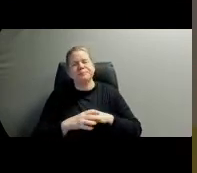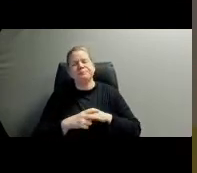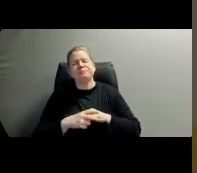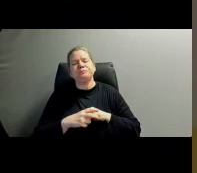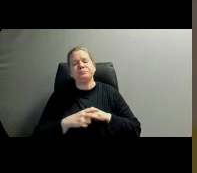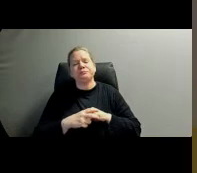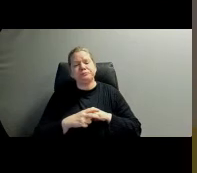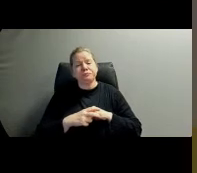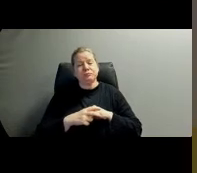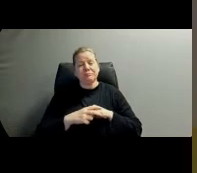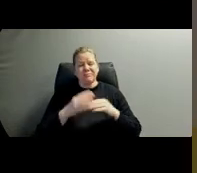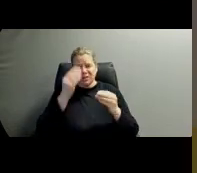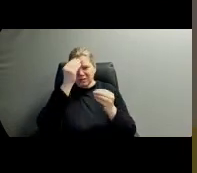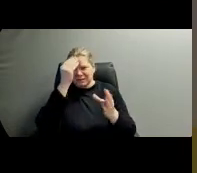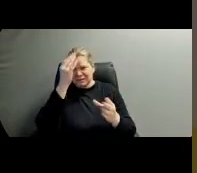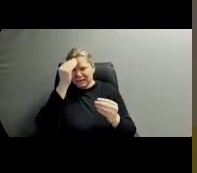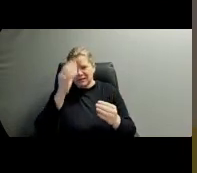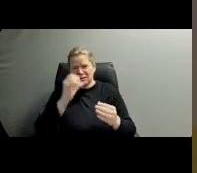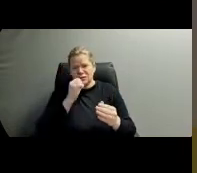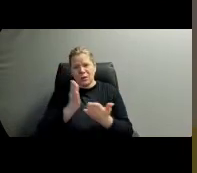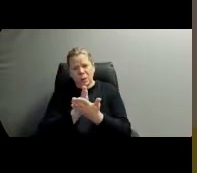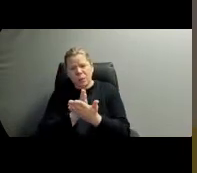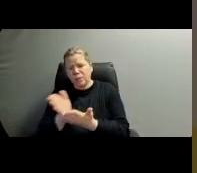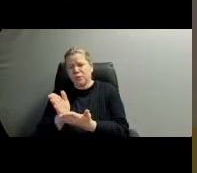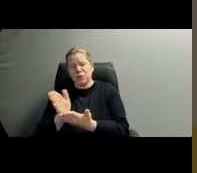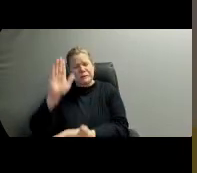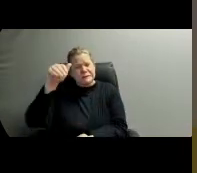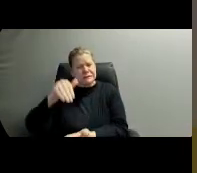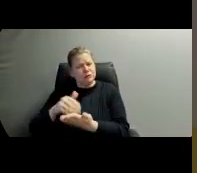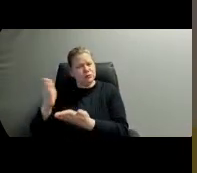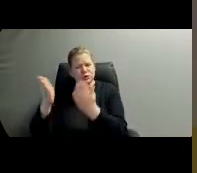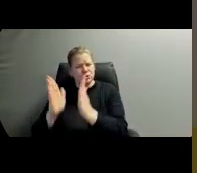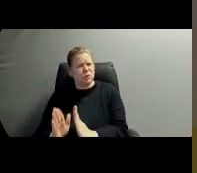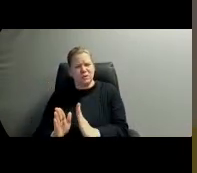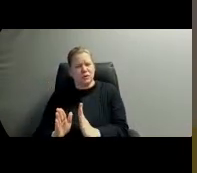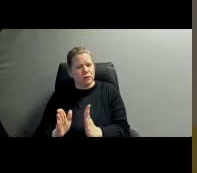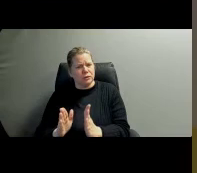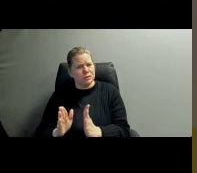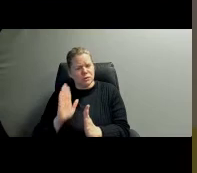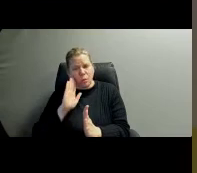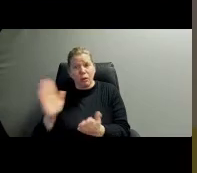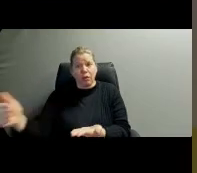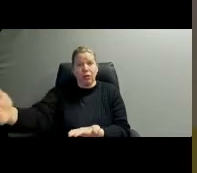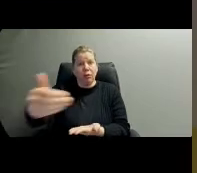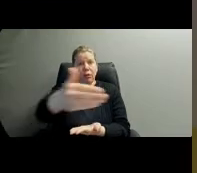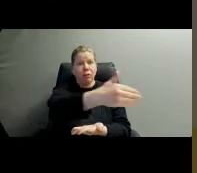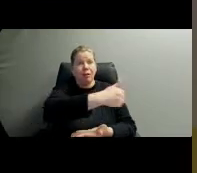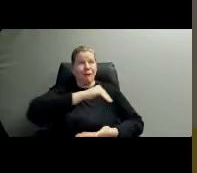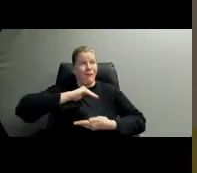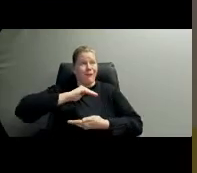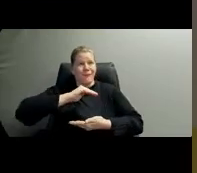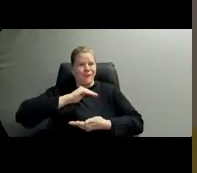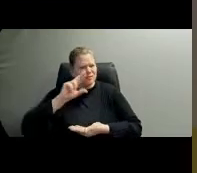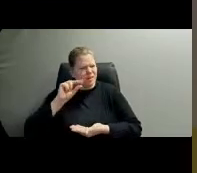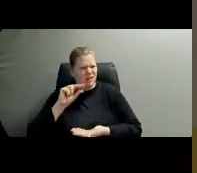the data is not going to be going to any central server. There is no central collection of data. So there's no single party